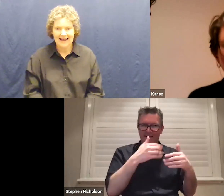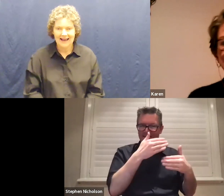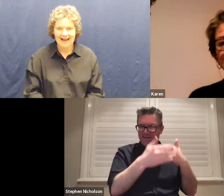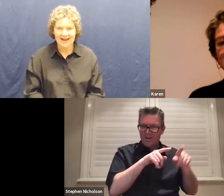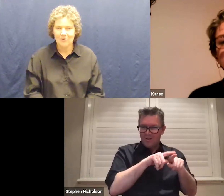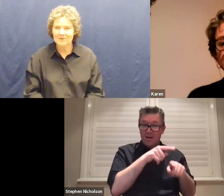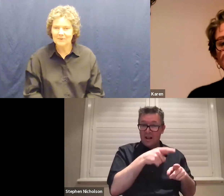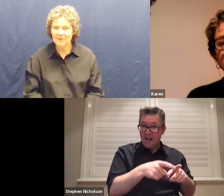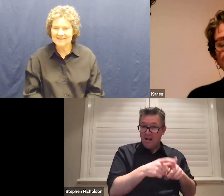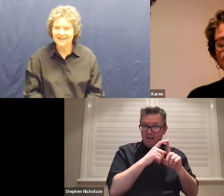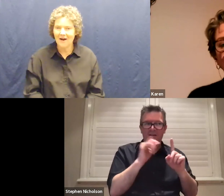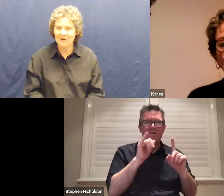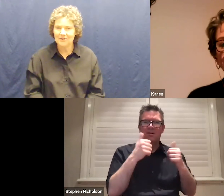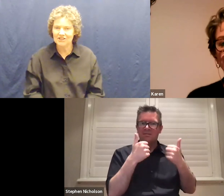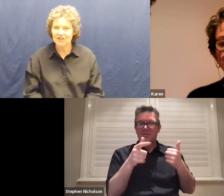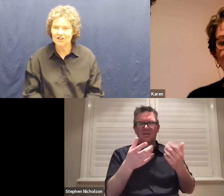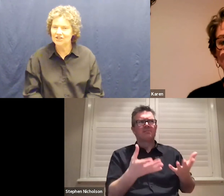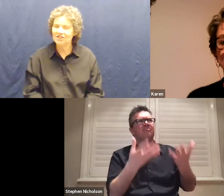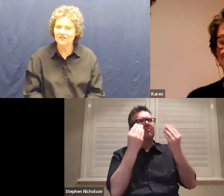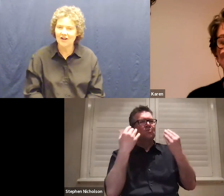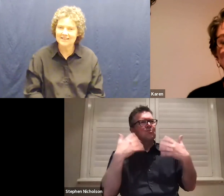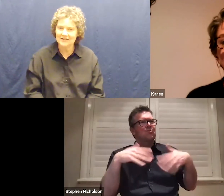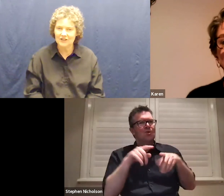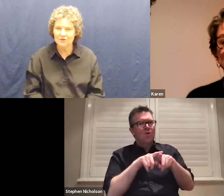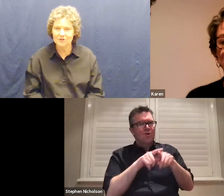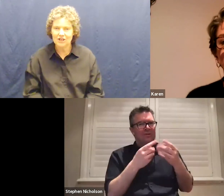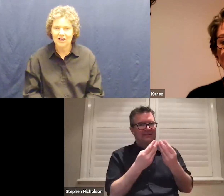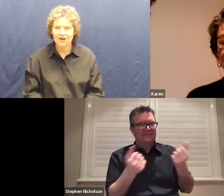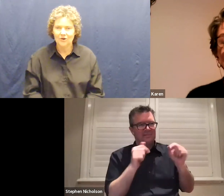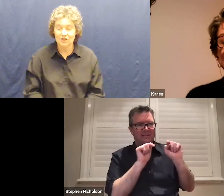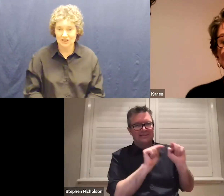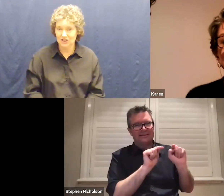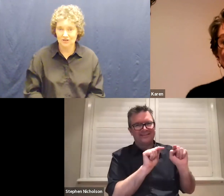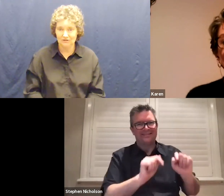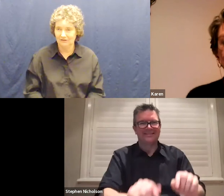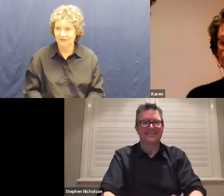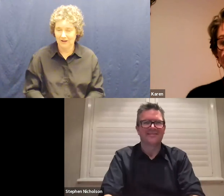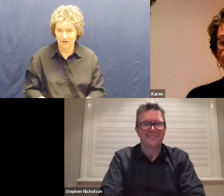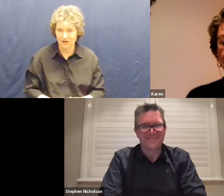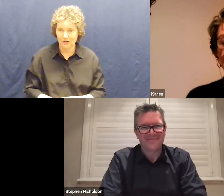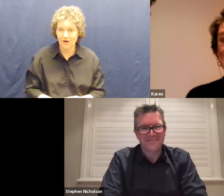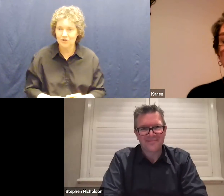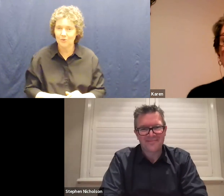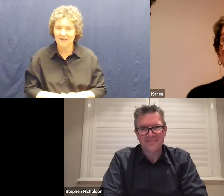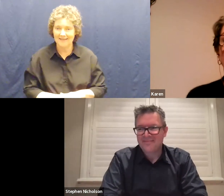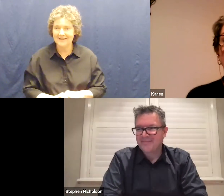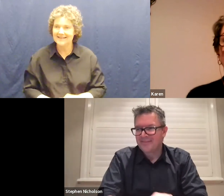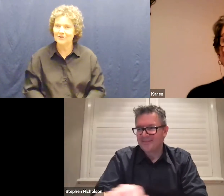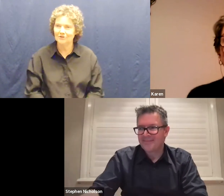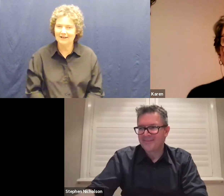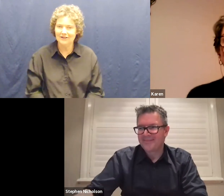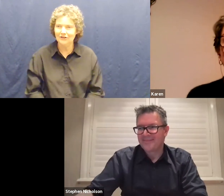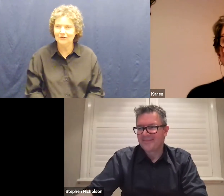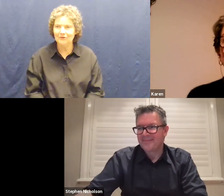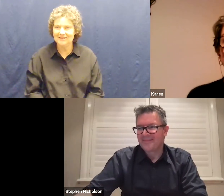Yeah. What was it like? What did you learn? Did you find it difficult? Or did you learn a lot, or were there things